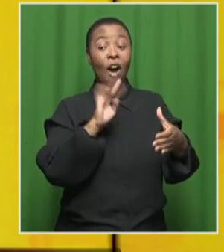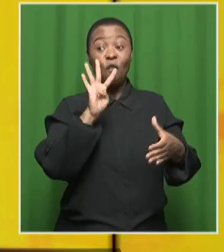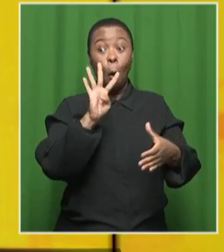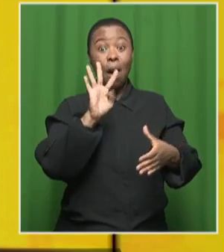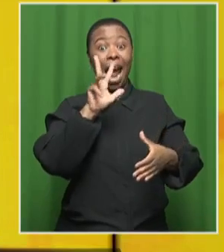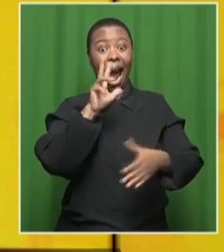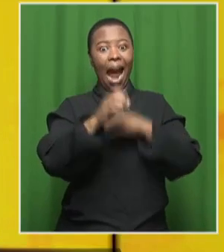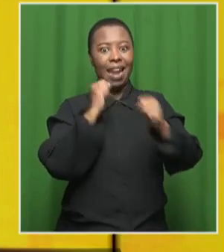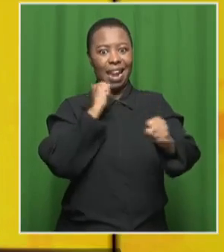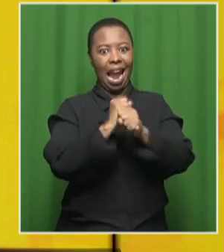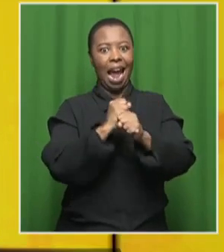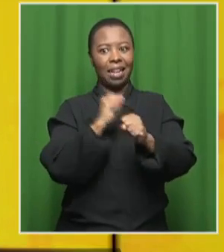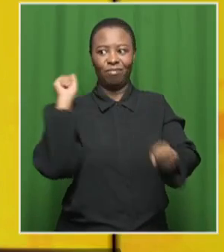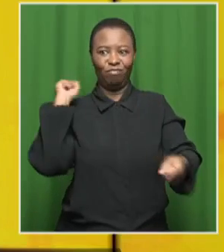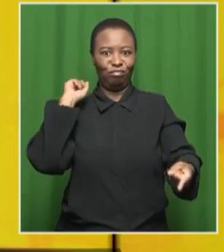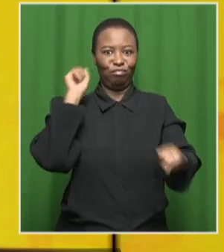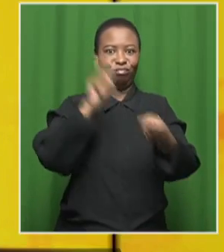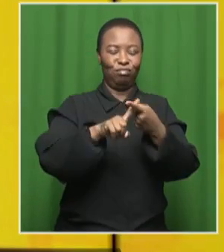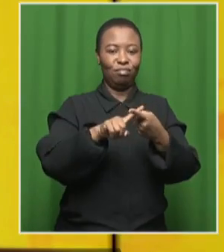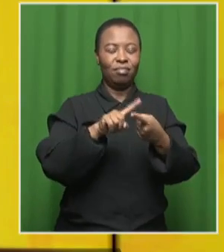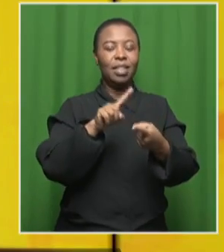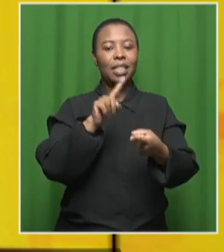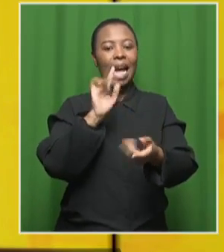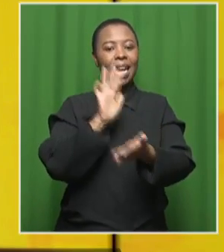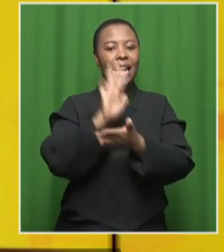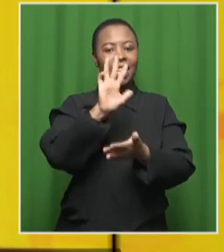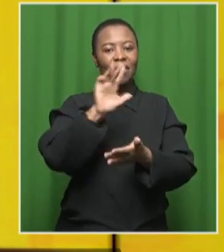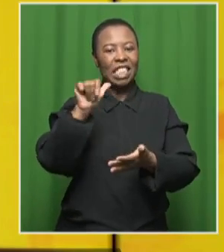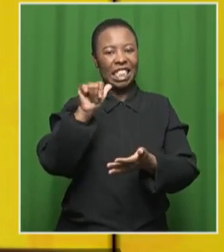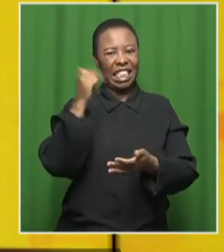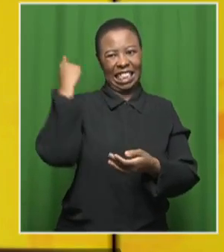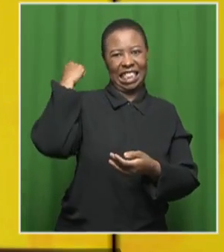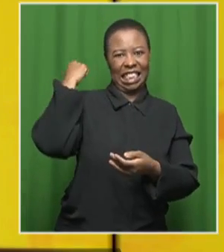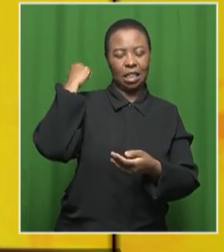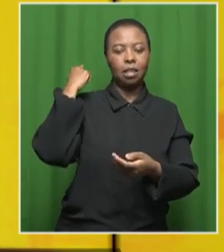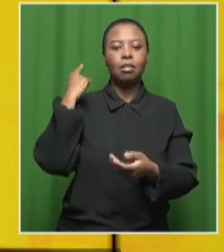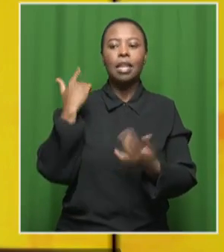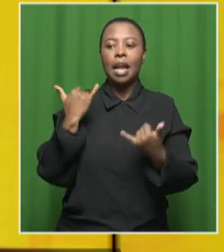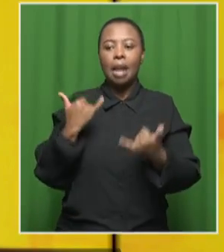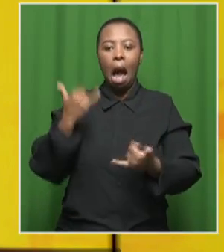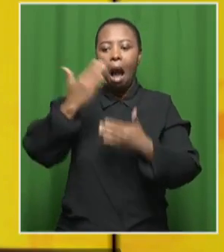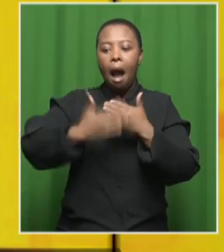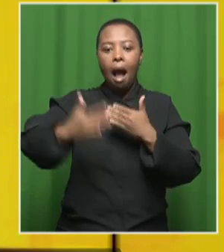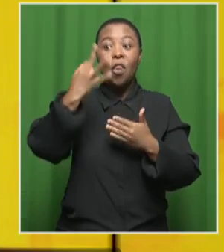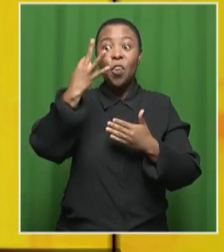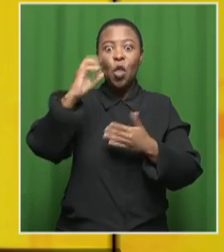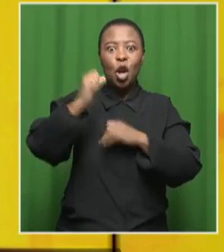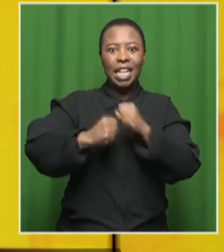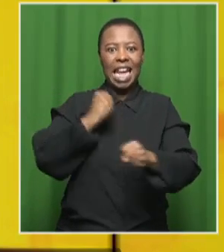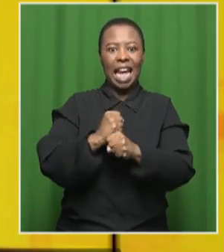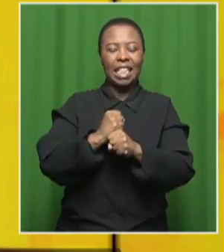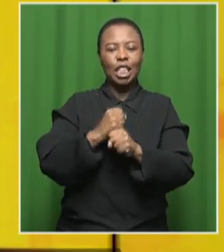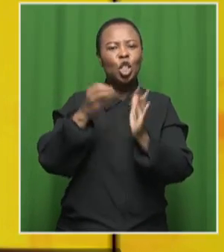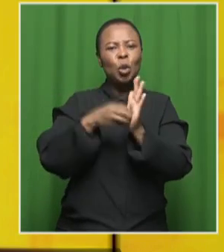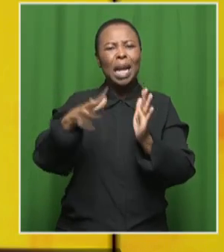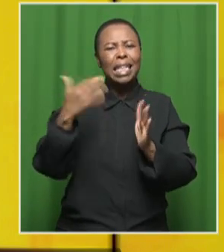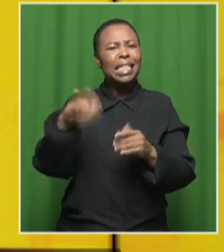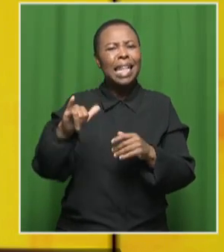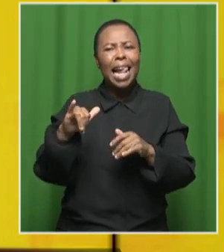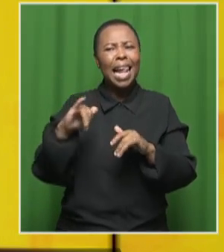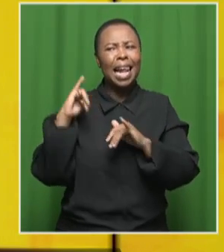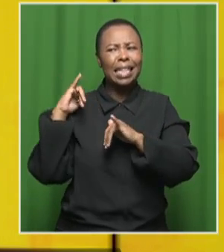the 1976 uprising of the students, and 30 years since democracy. The students are kind of still facing the